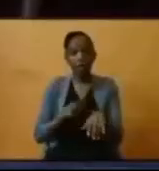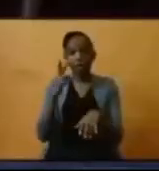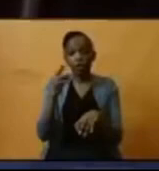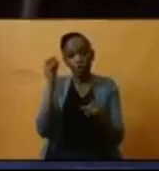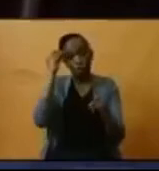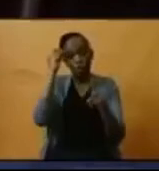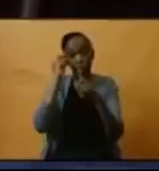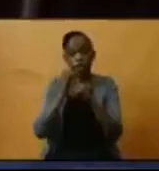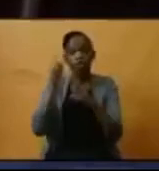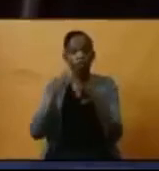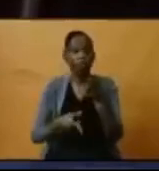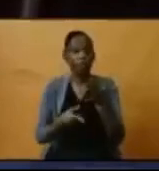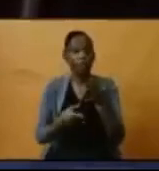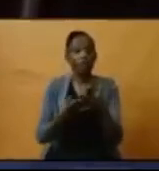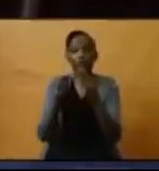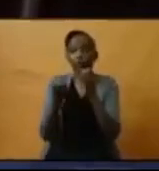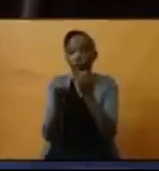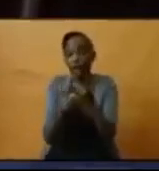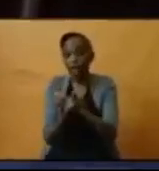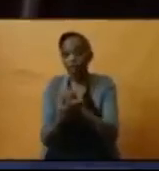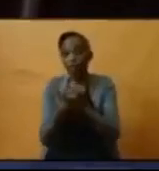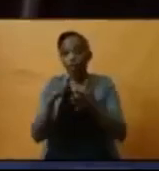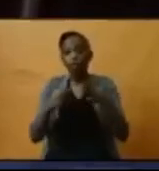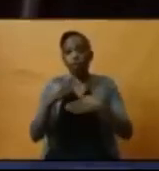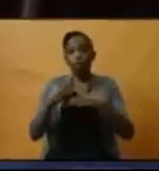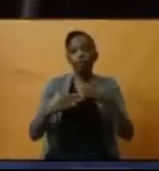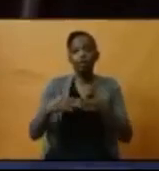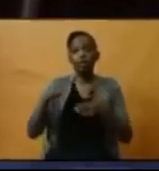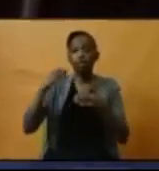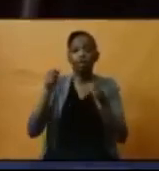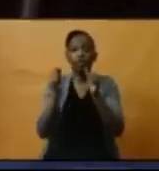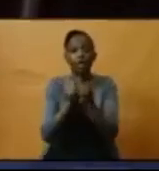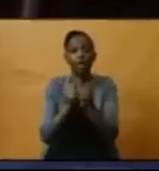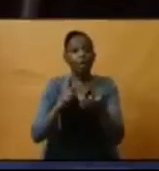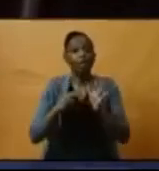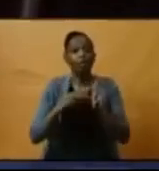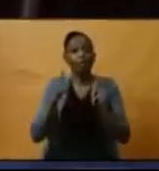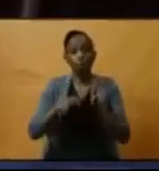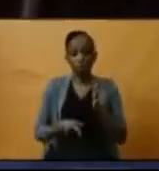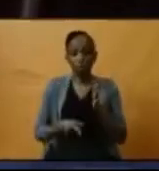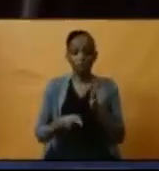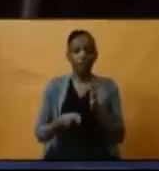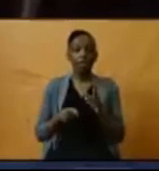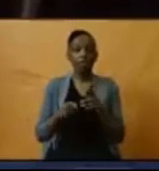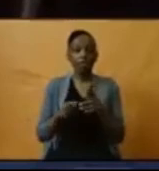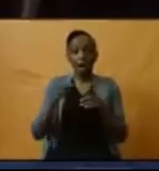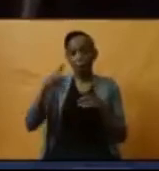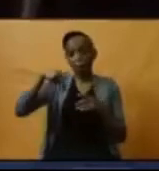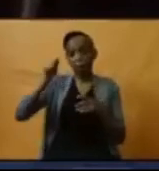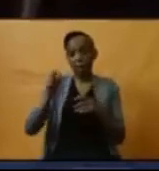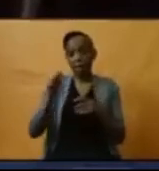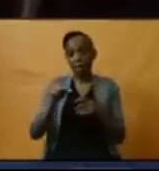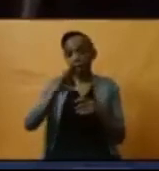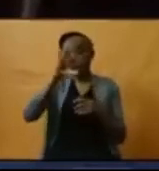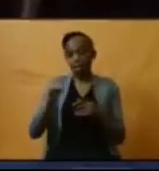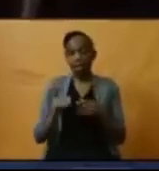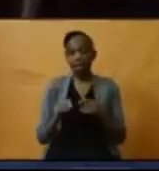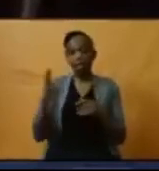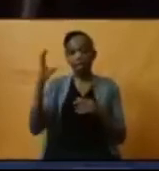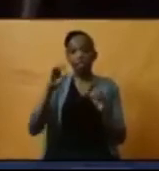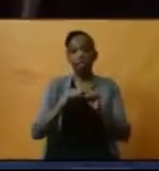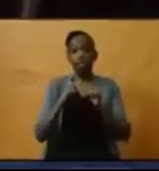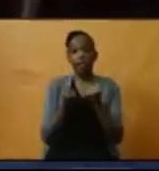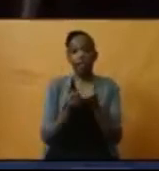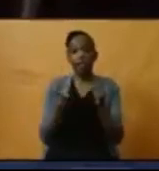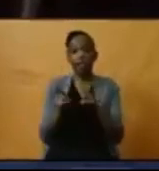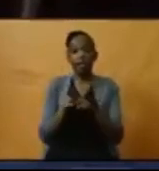main objectives are to define what building forward together really means for a Pan-African civil society. And